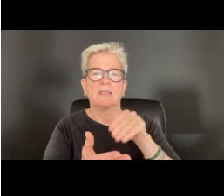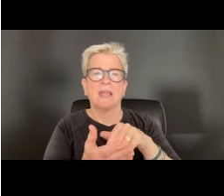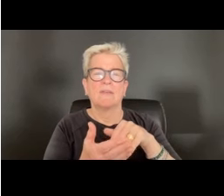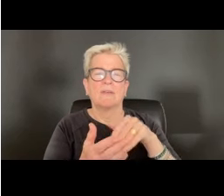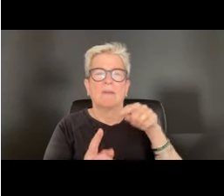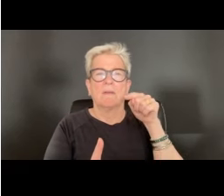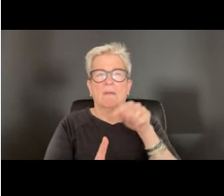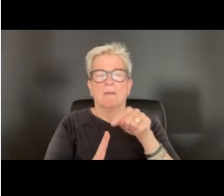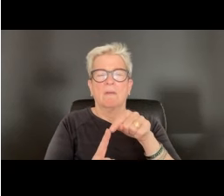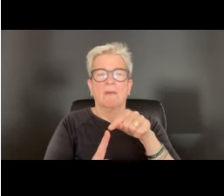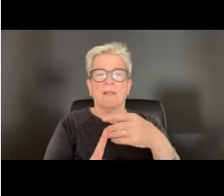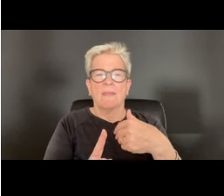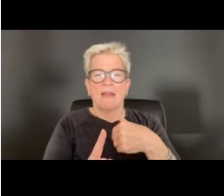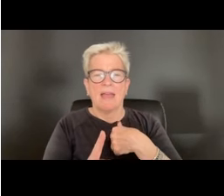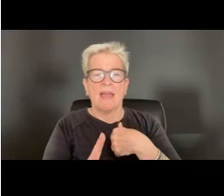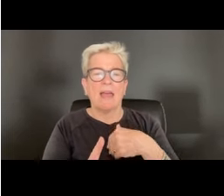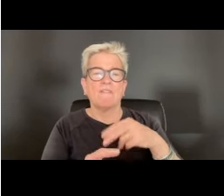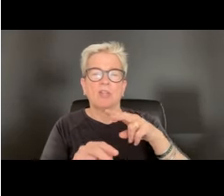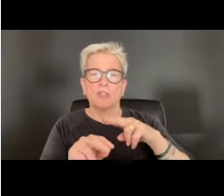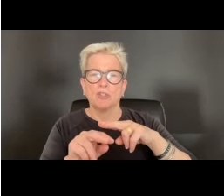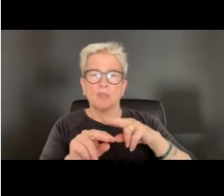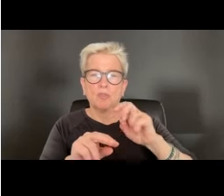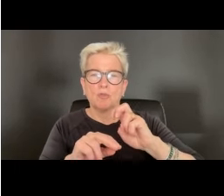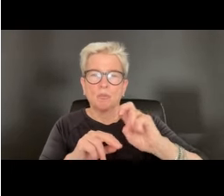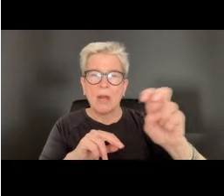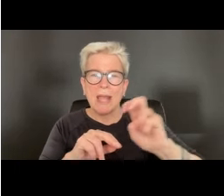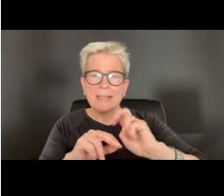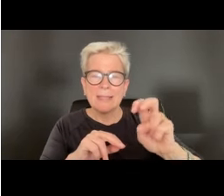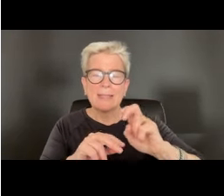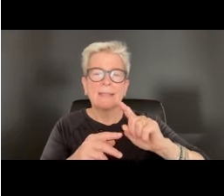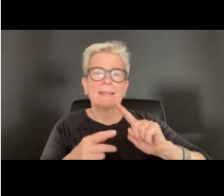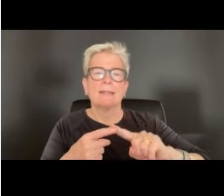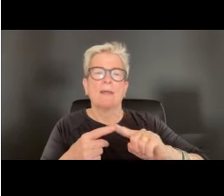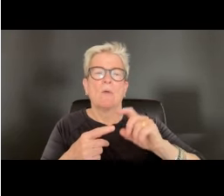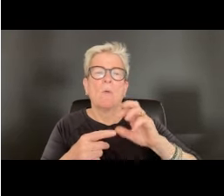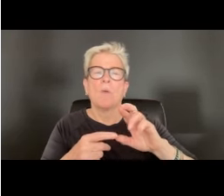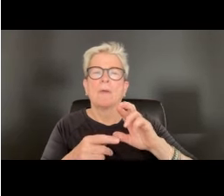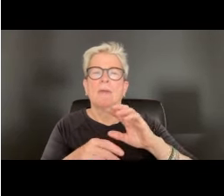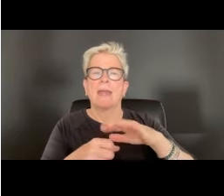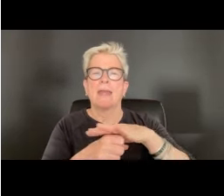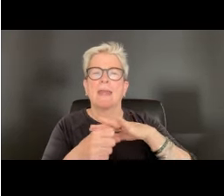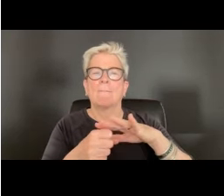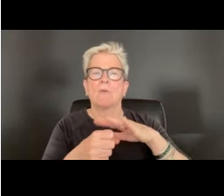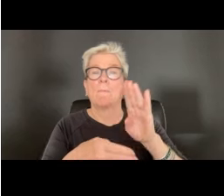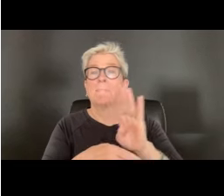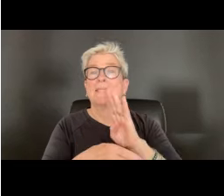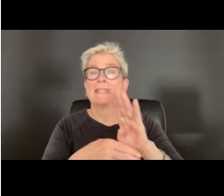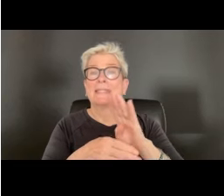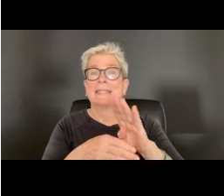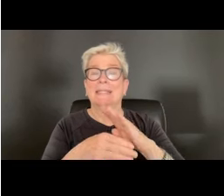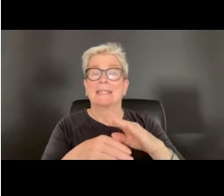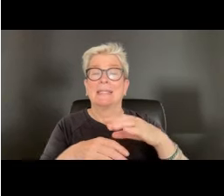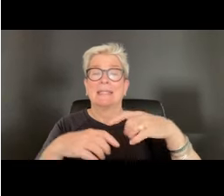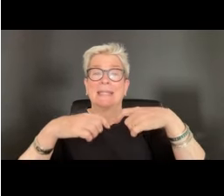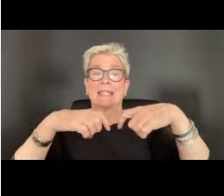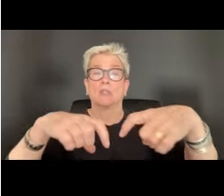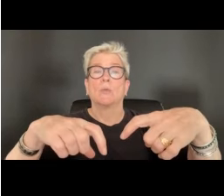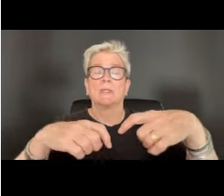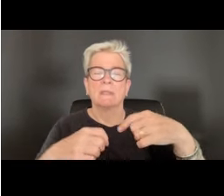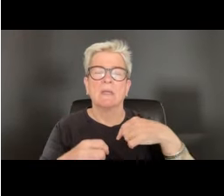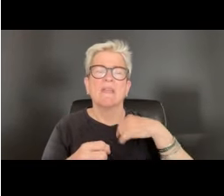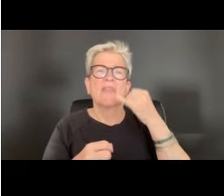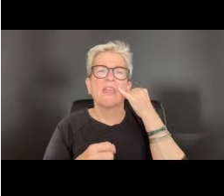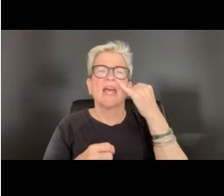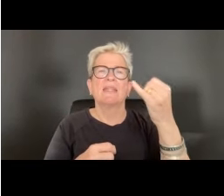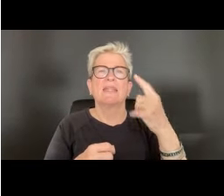have great transit and or existing neighborhood business districts. And again, the idea is to allow